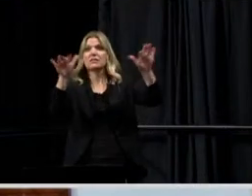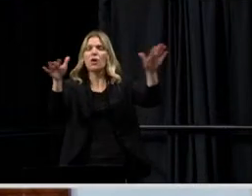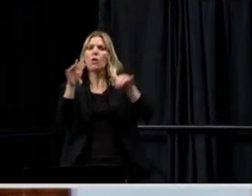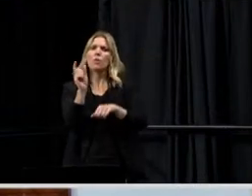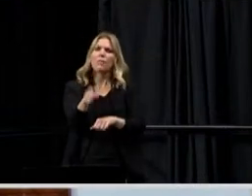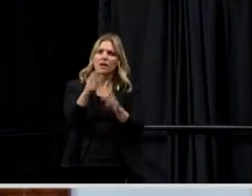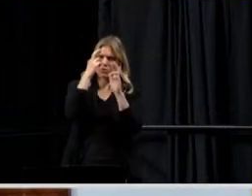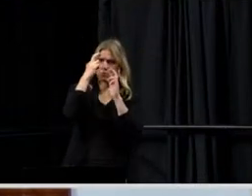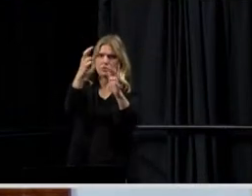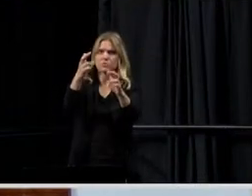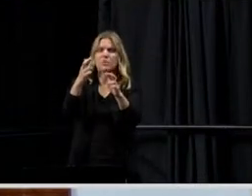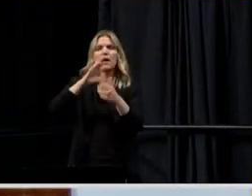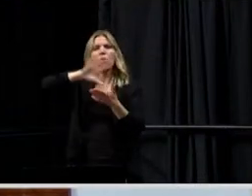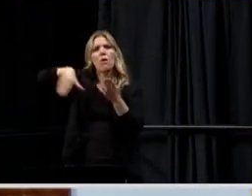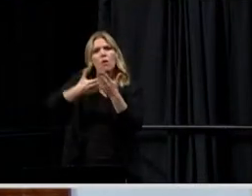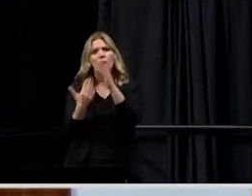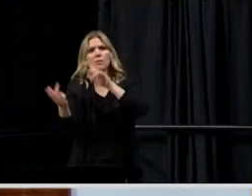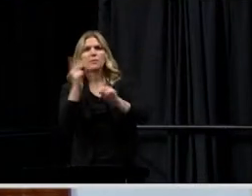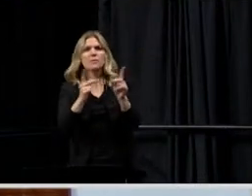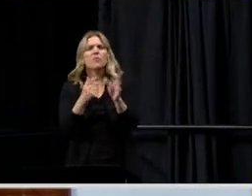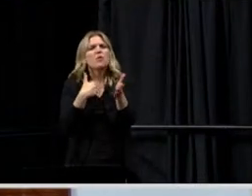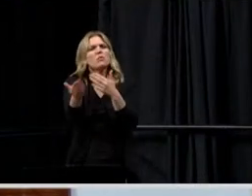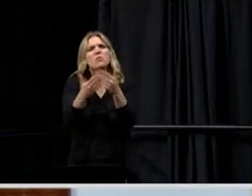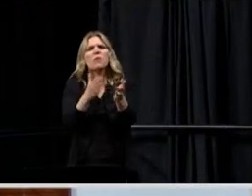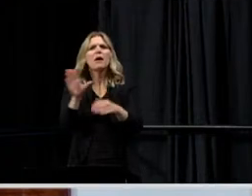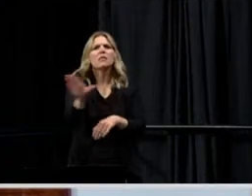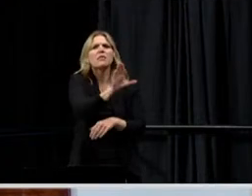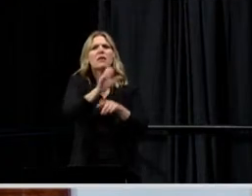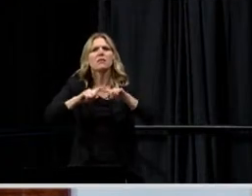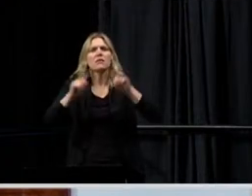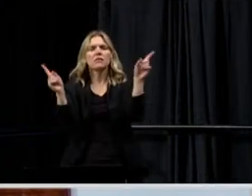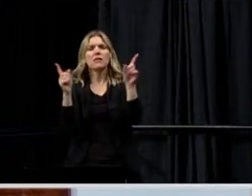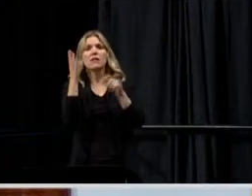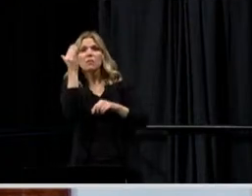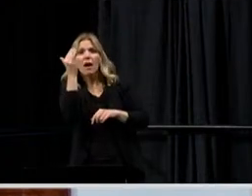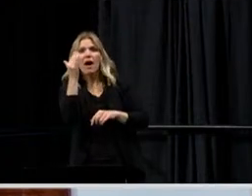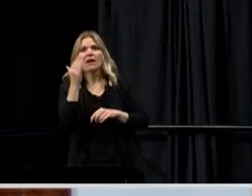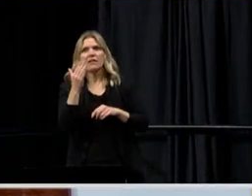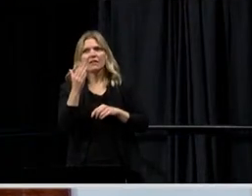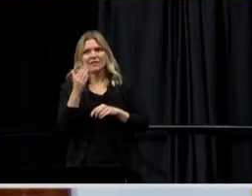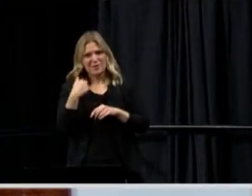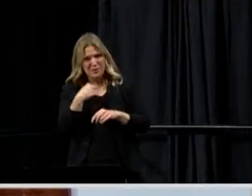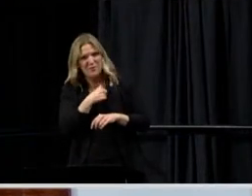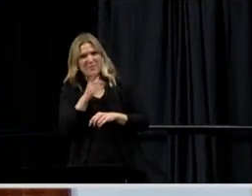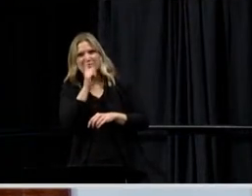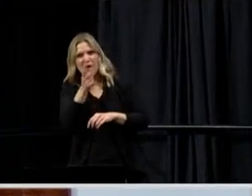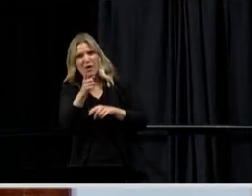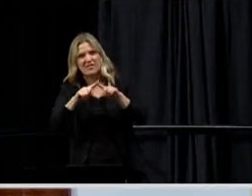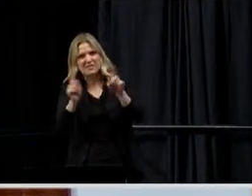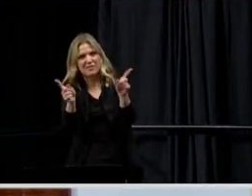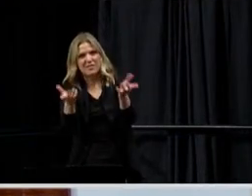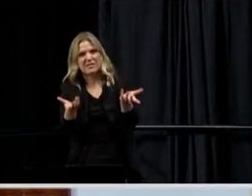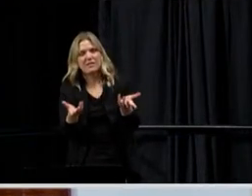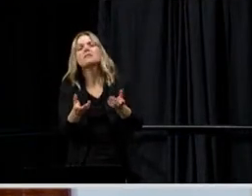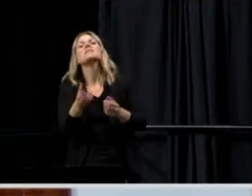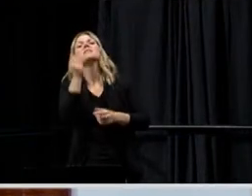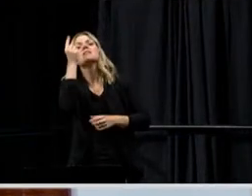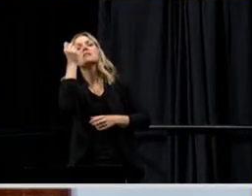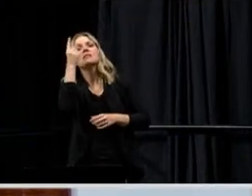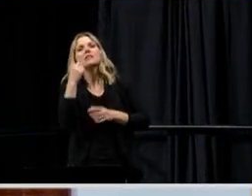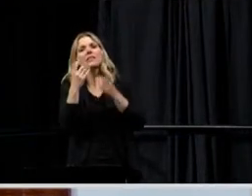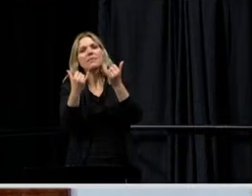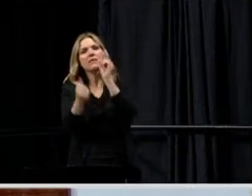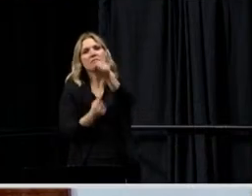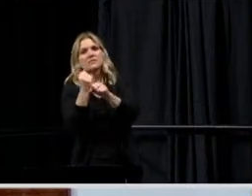respect and protect one another regardless of our differences, indeed because of our differences. This has been a difficult year for